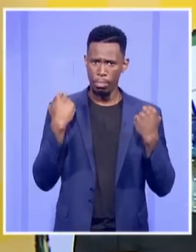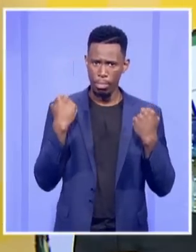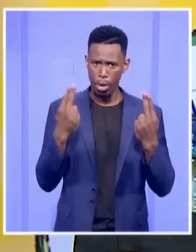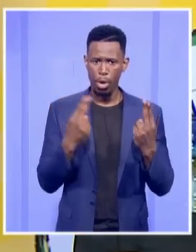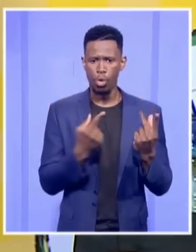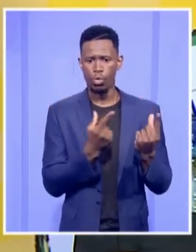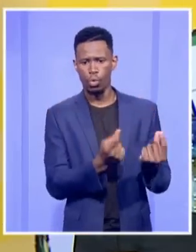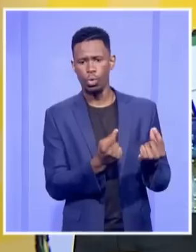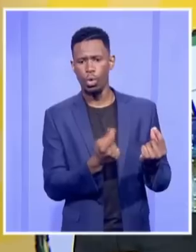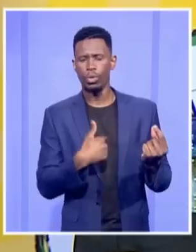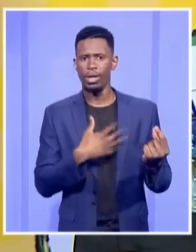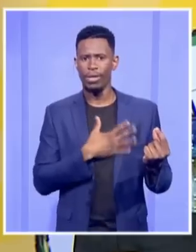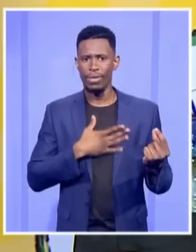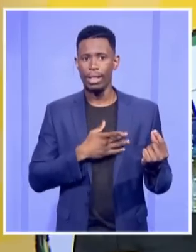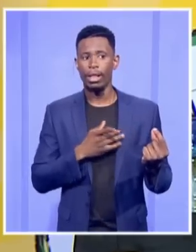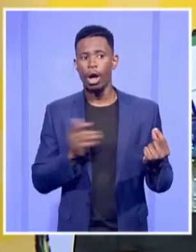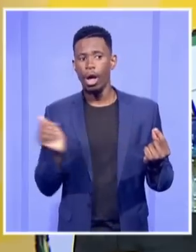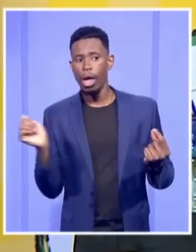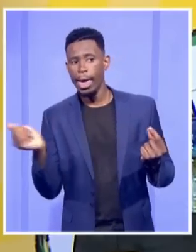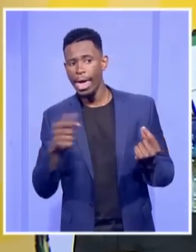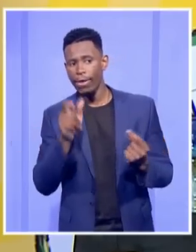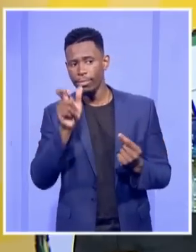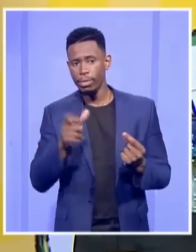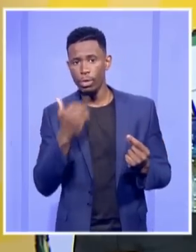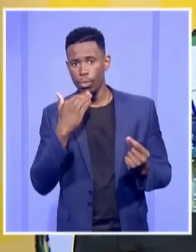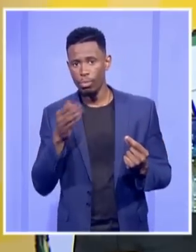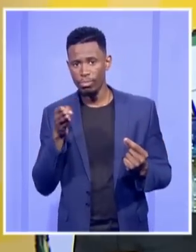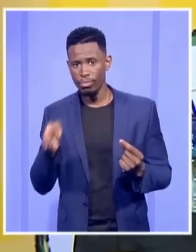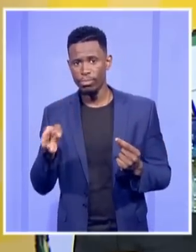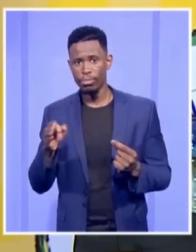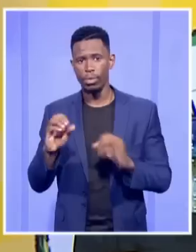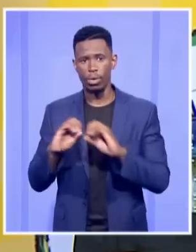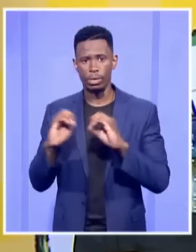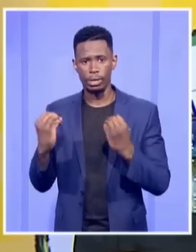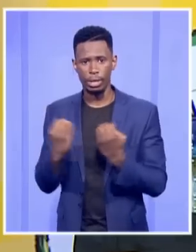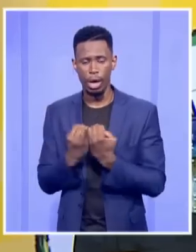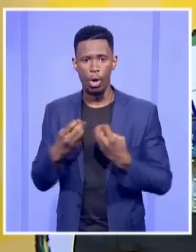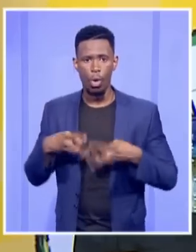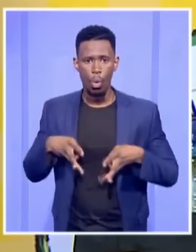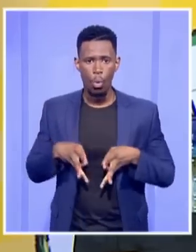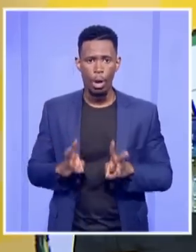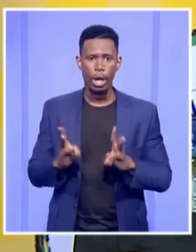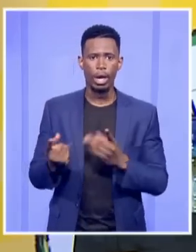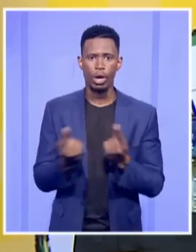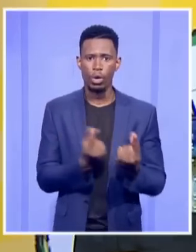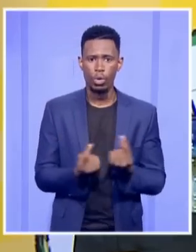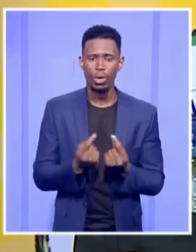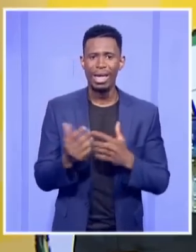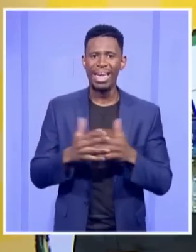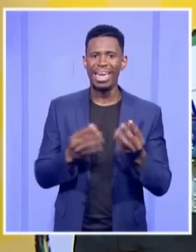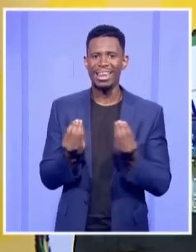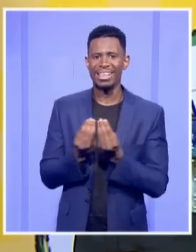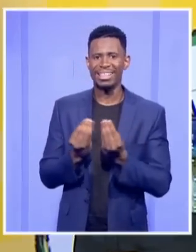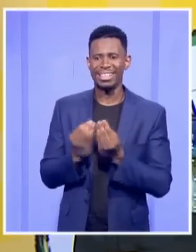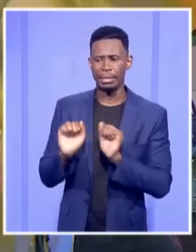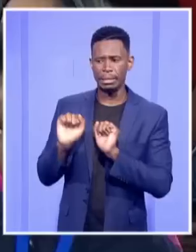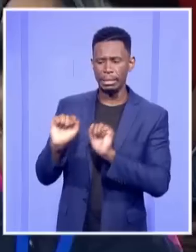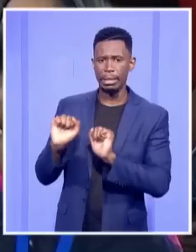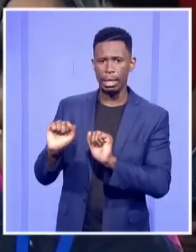to inspire everyone in the organization on how we act on matters that have got to do with party discipline.